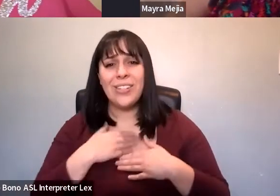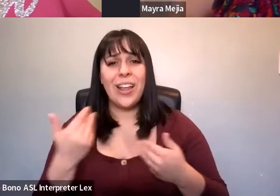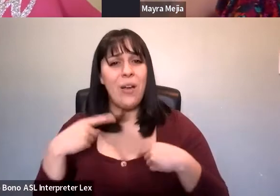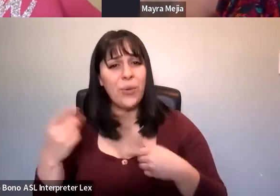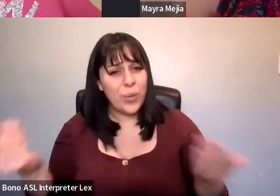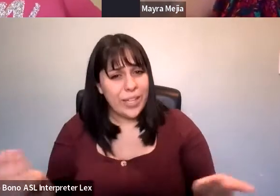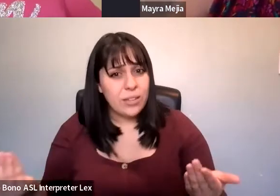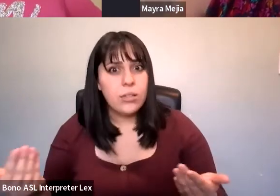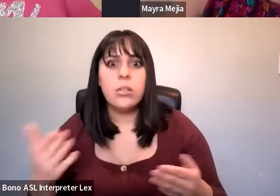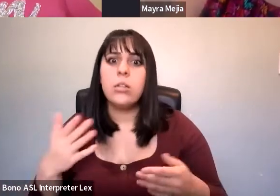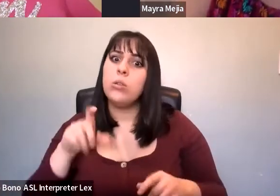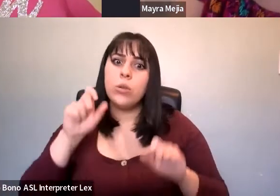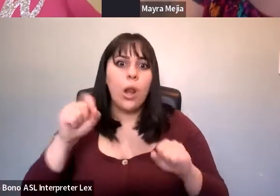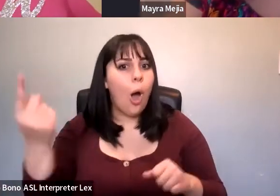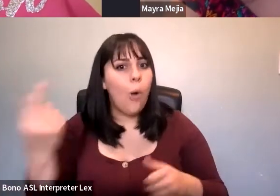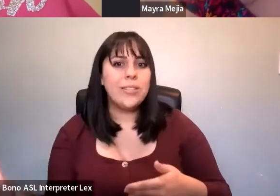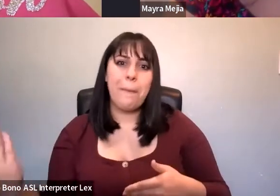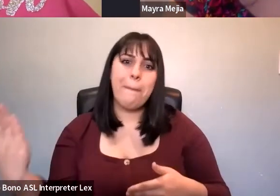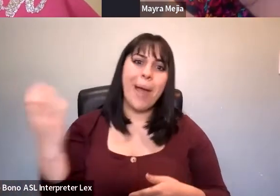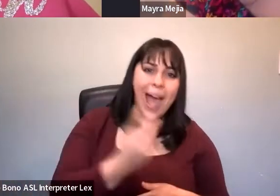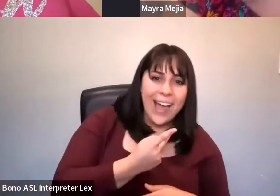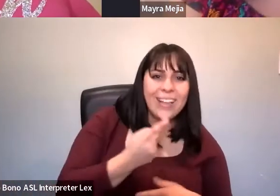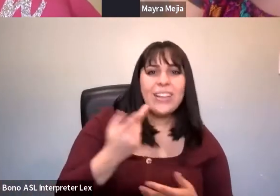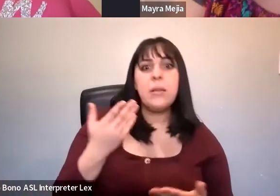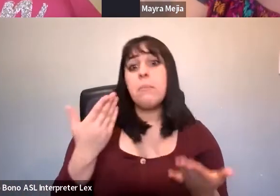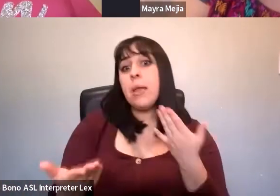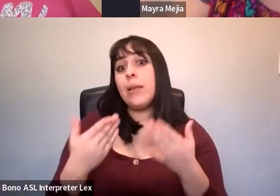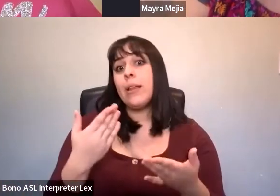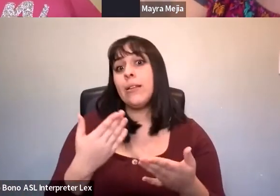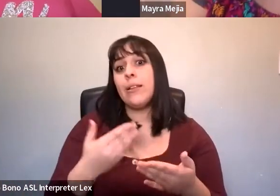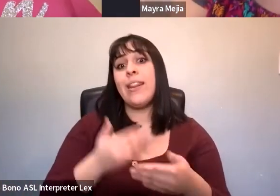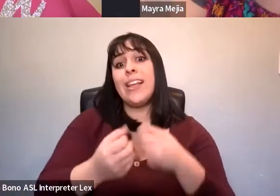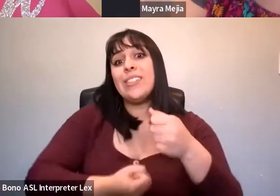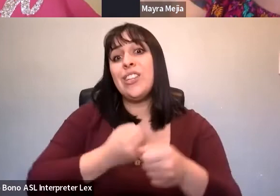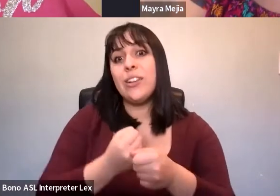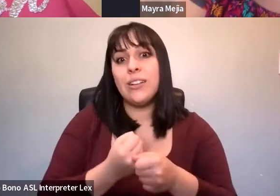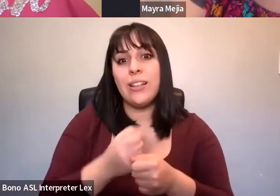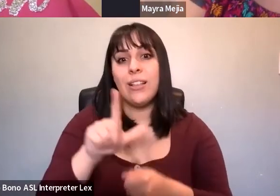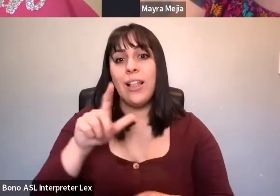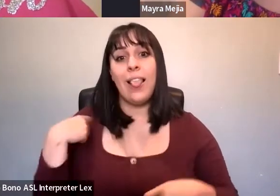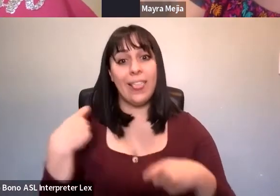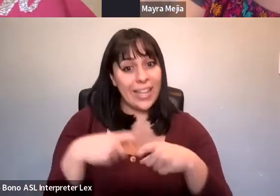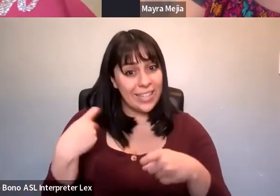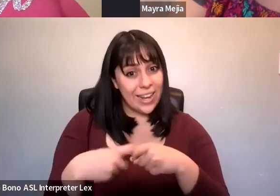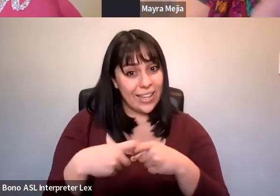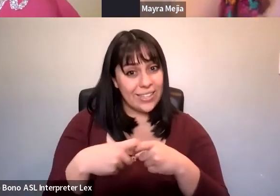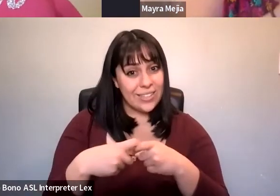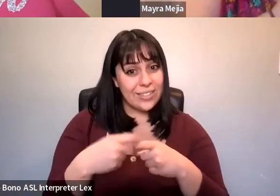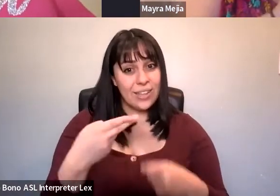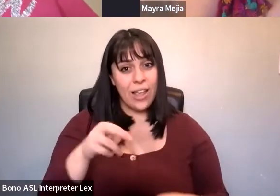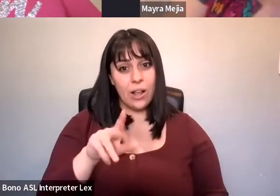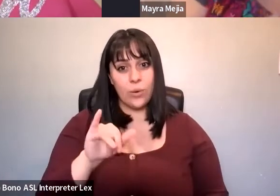You can always come back. Maybe a year from now, Latinx Heritage Month. Maybe you'll be my regular guest. Who